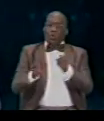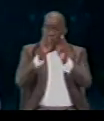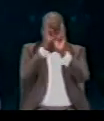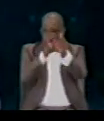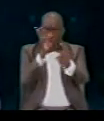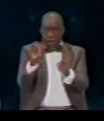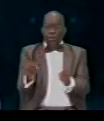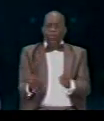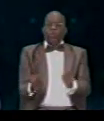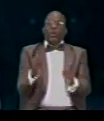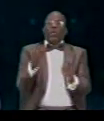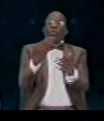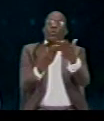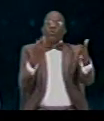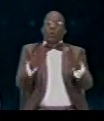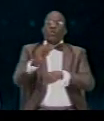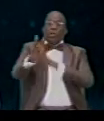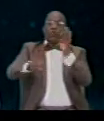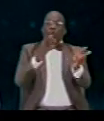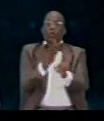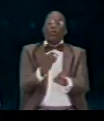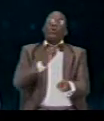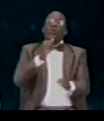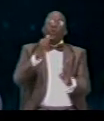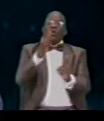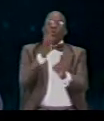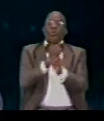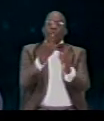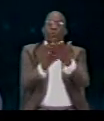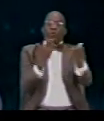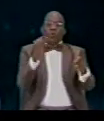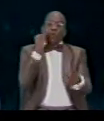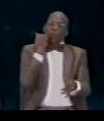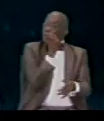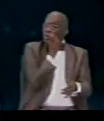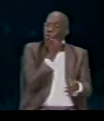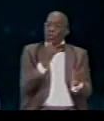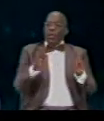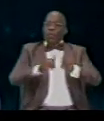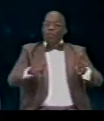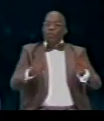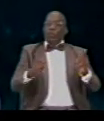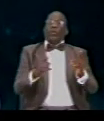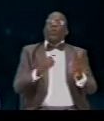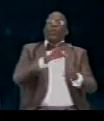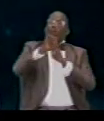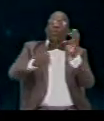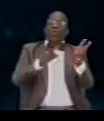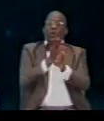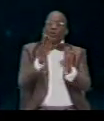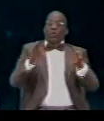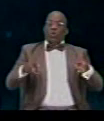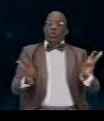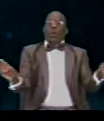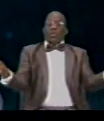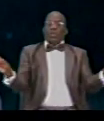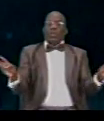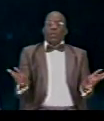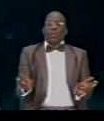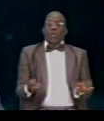not just before Israel or a small group of people, but globally. We want to pray that even